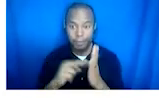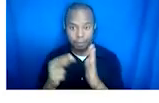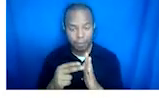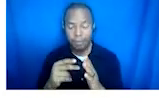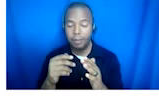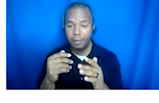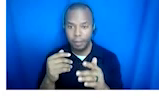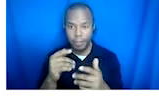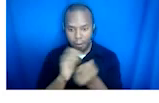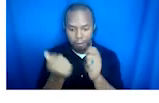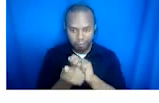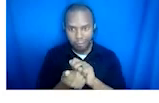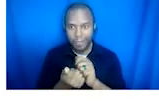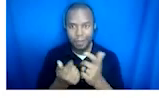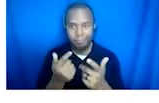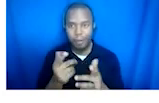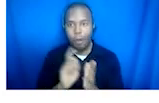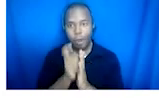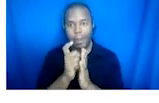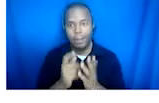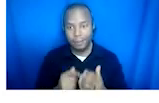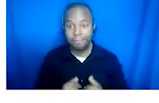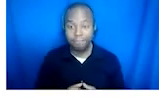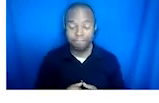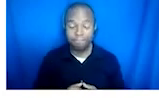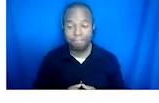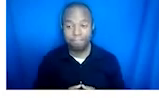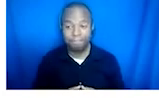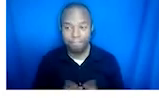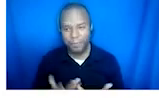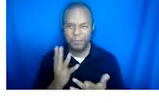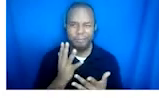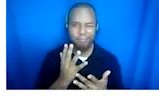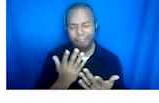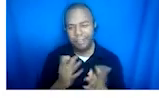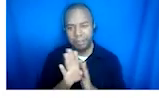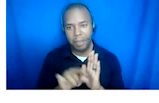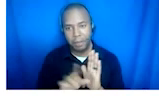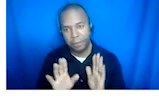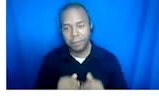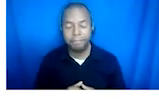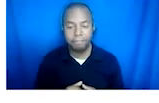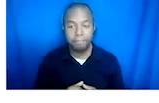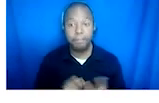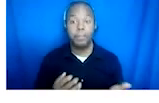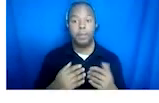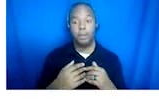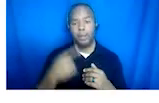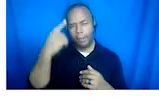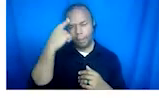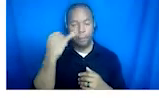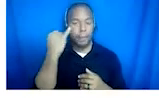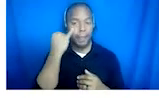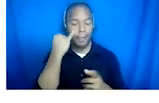As I said, it's the tech nerd stuff in the background. But think about that. When the student adds the course to